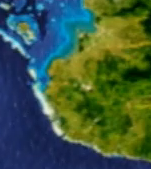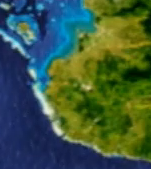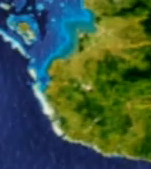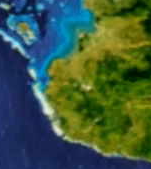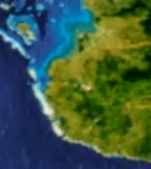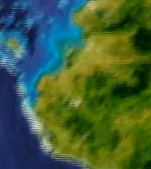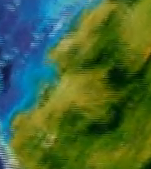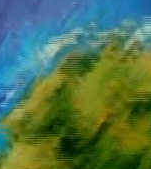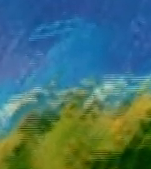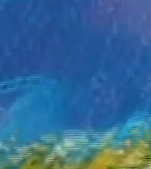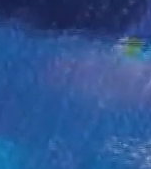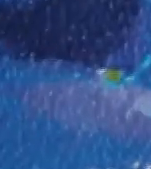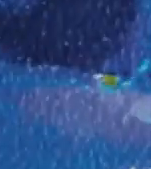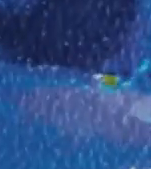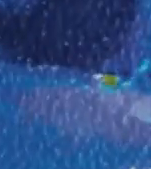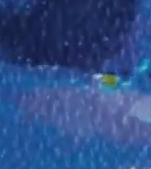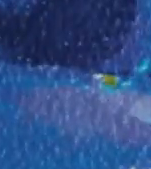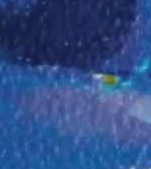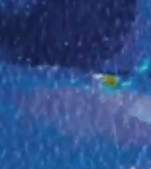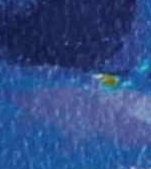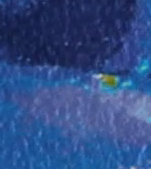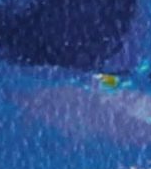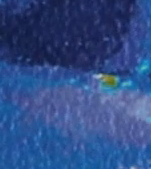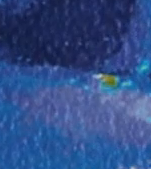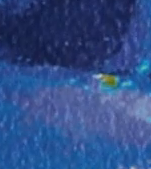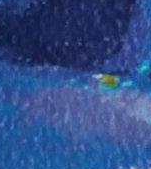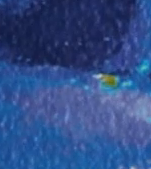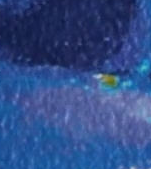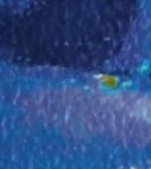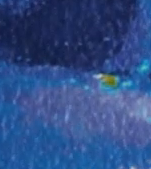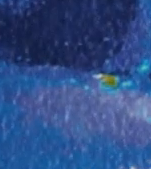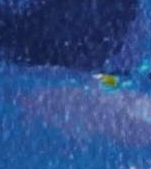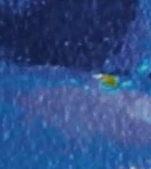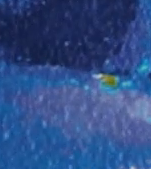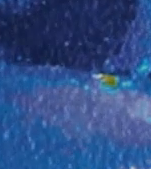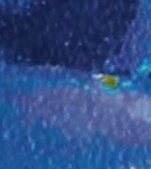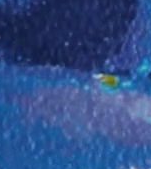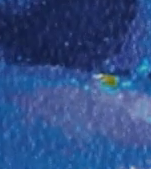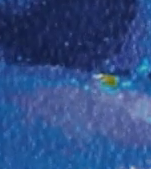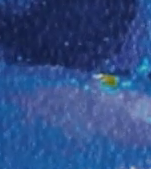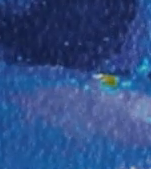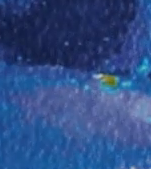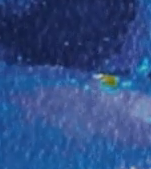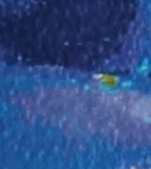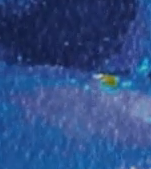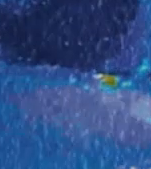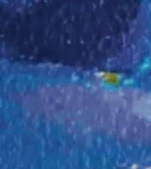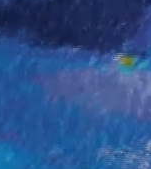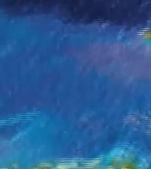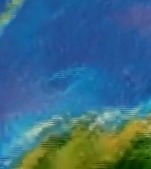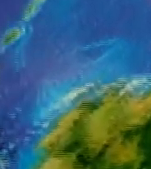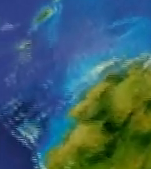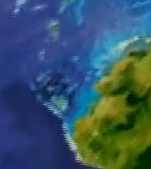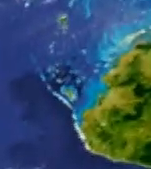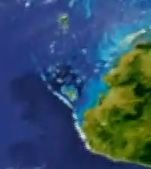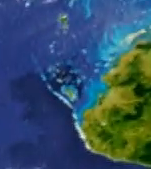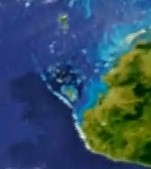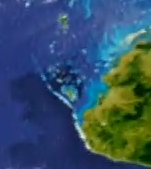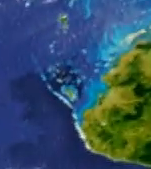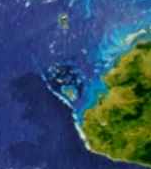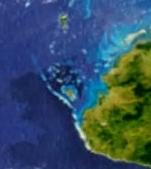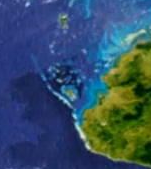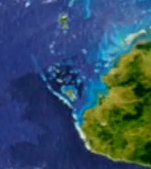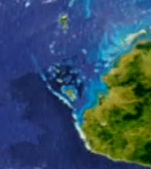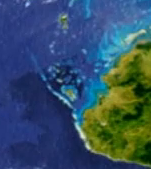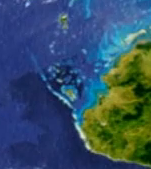showers and thunderstorms. And in the north, fine weather prevailed apart from afternoon and evening showers. At sea,